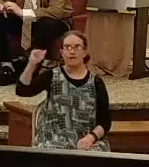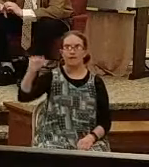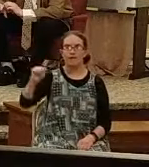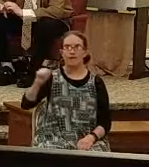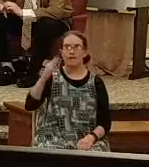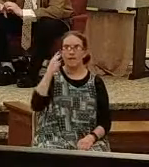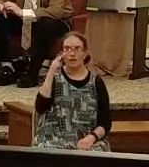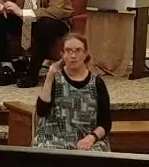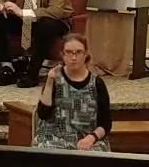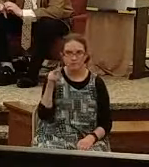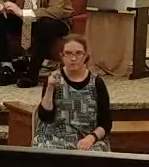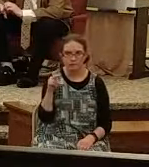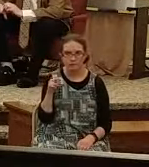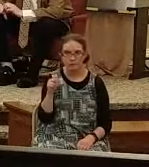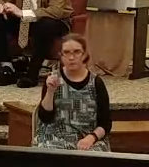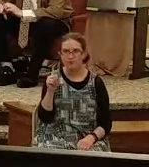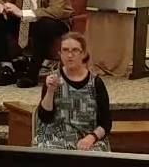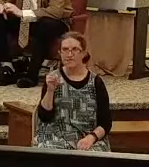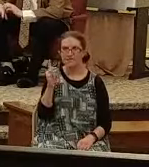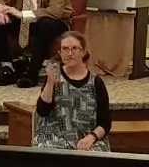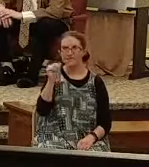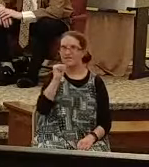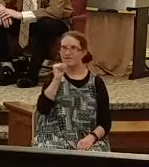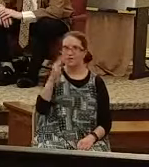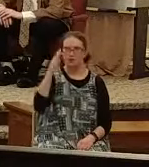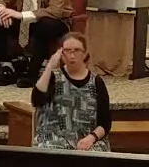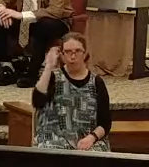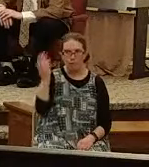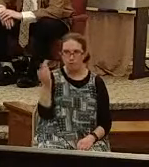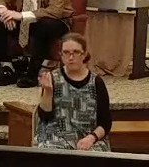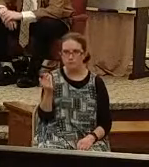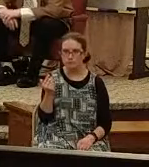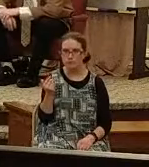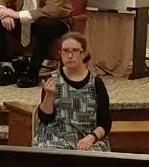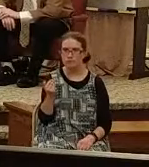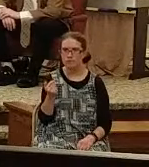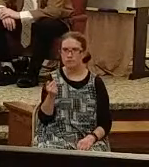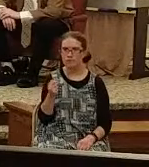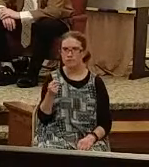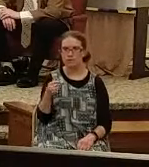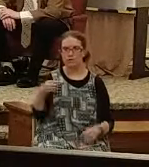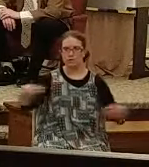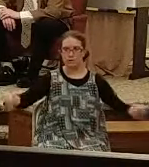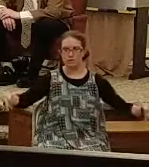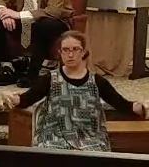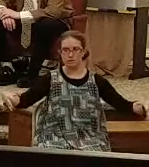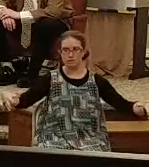I looked at him, and at first I almost didn't recognize him. He's lost a lot of weight.